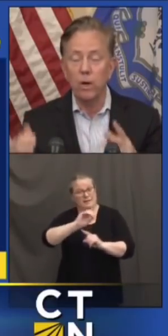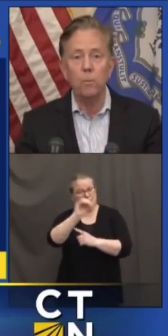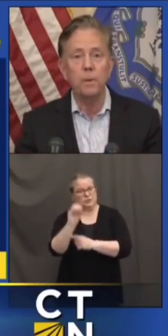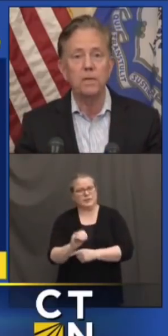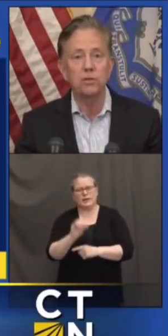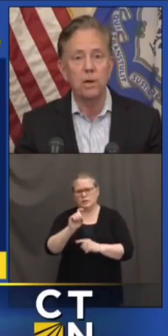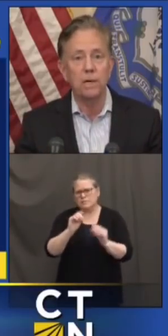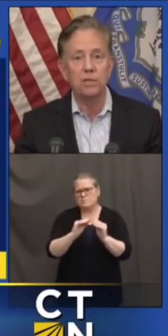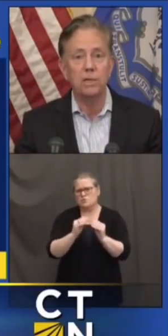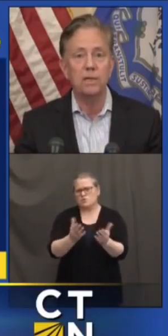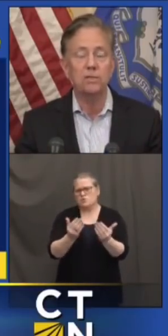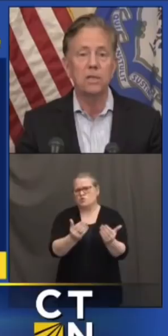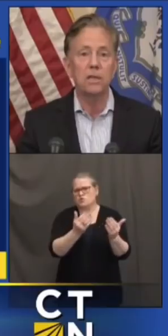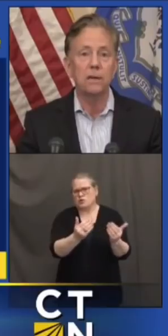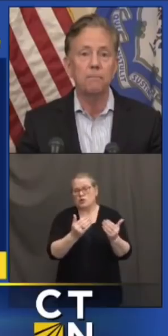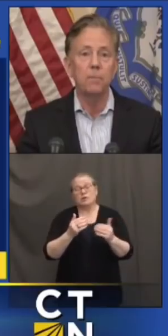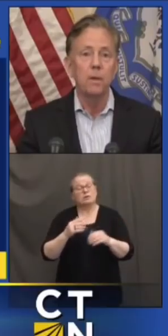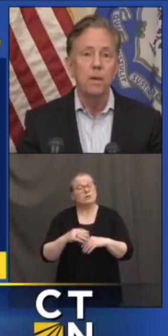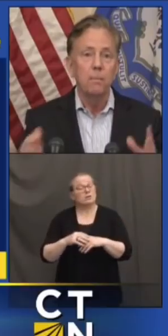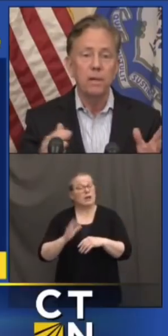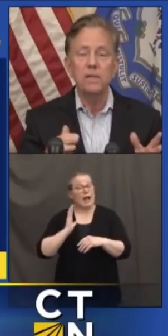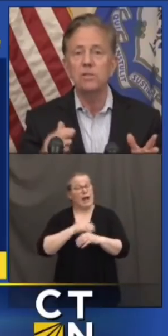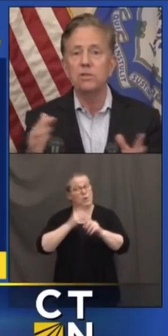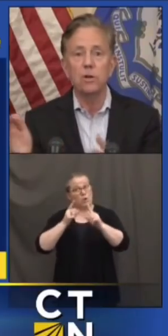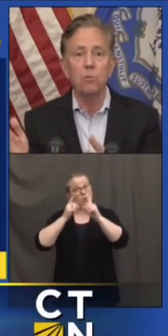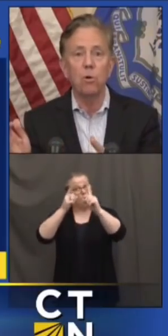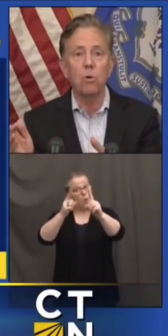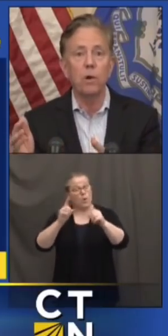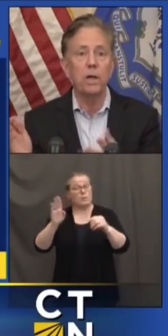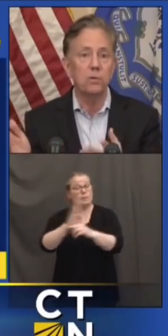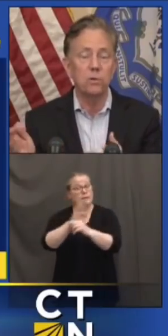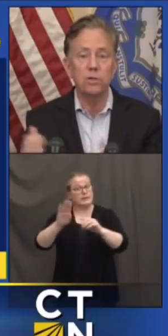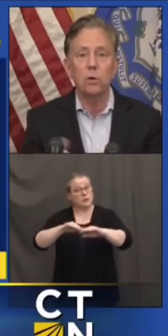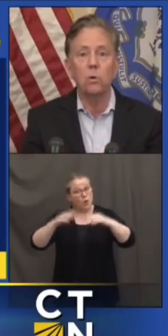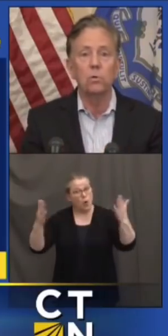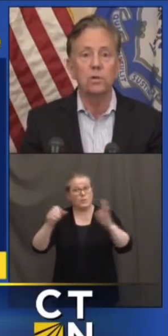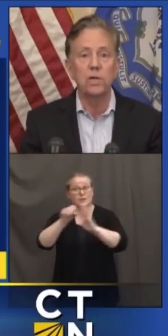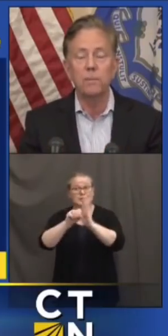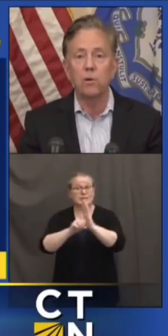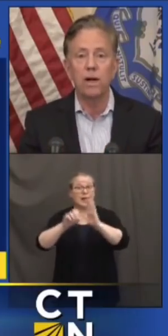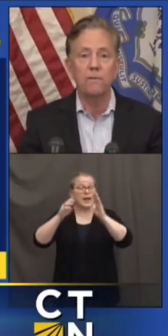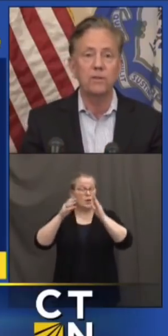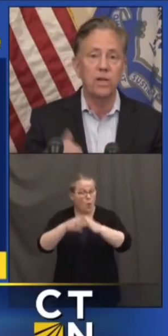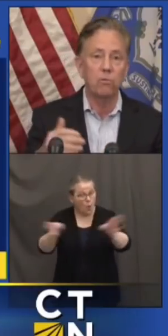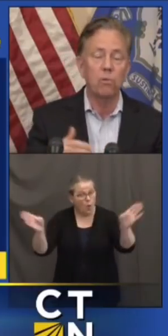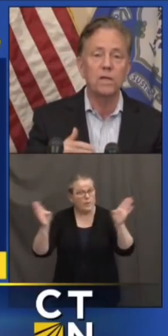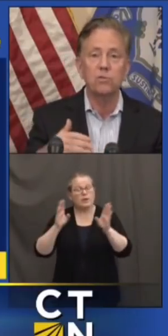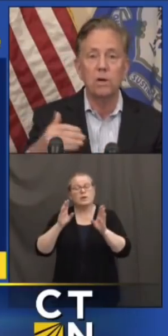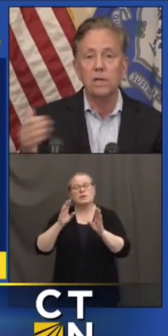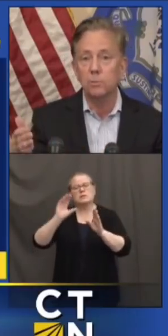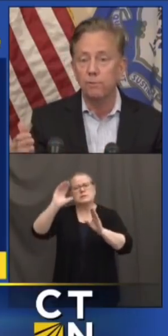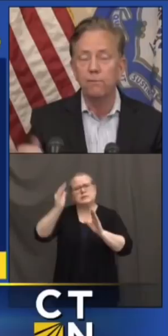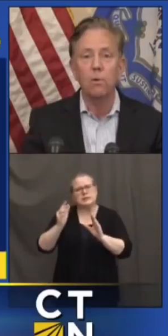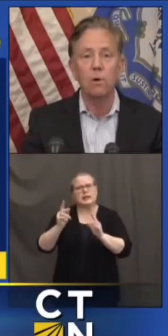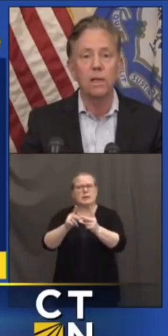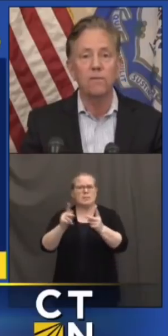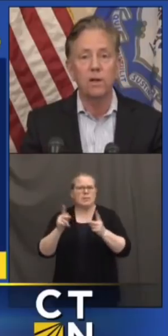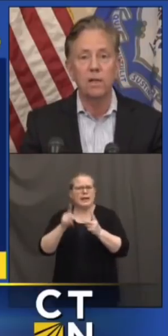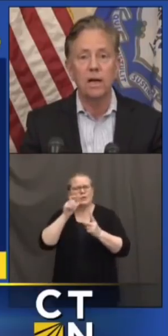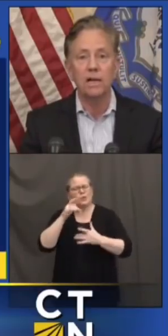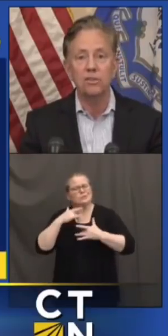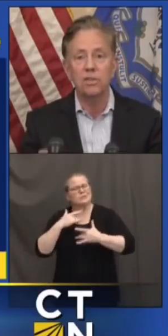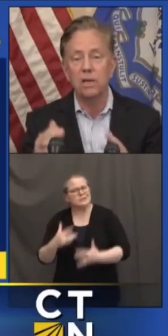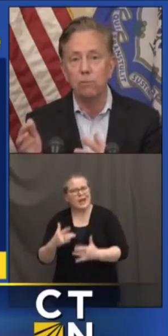our reopening strategy is that places that are more oriented towards an older demographic, say restaurants before